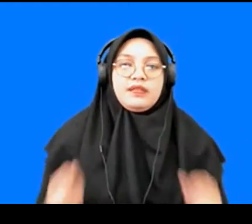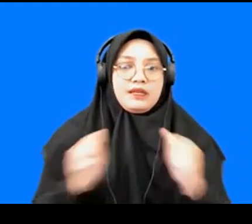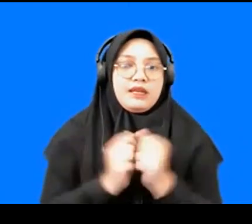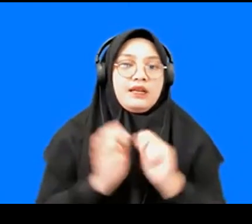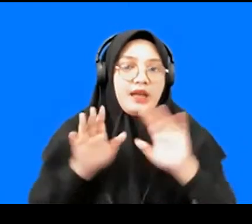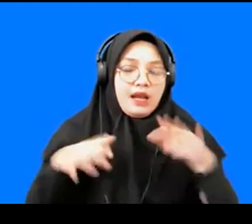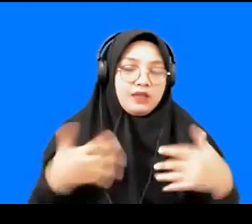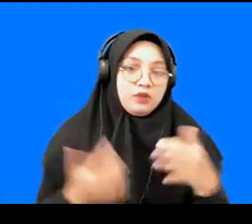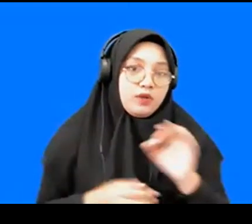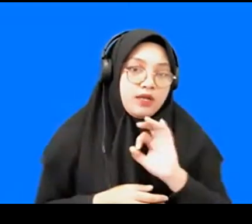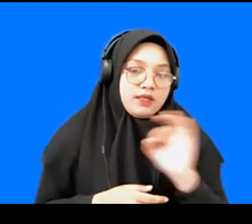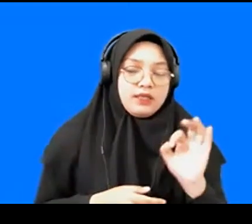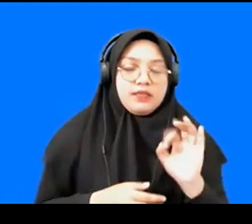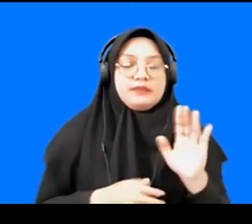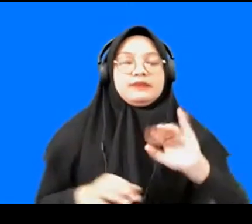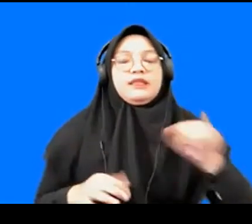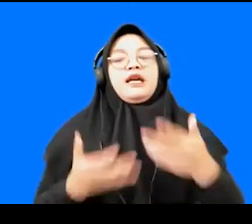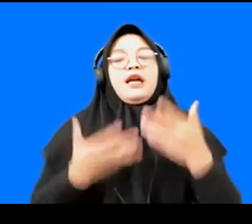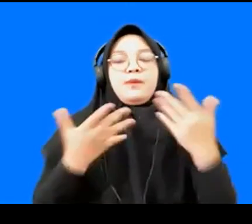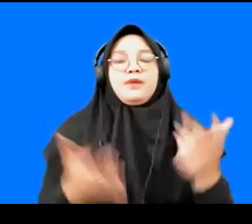do is the press the governments to